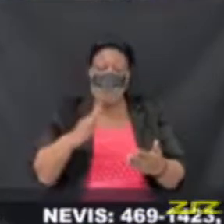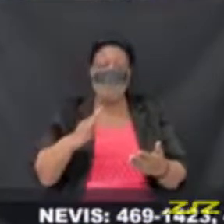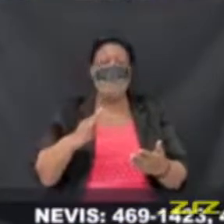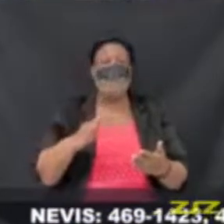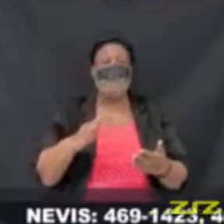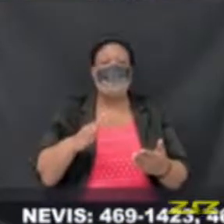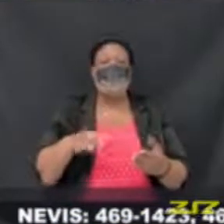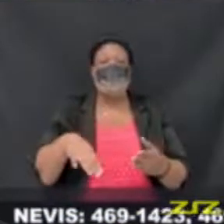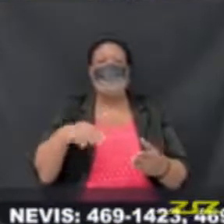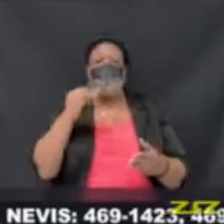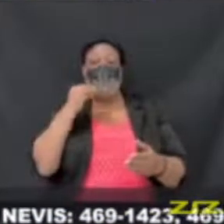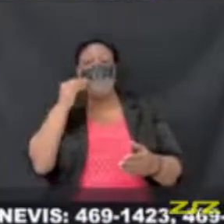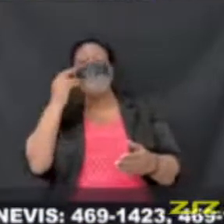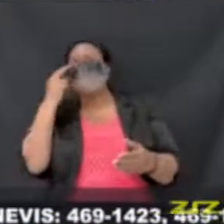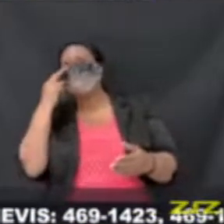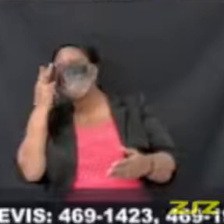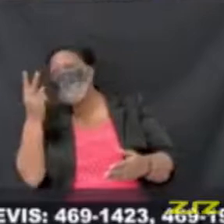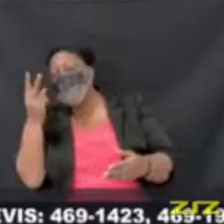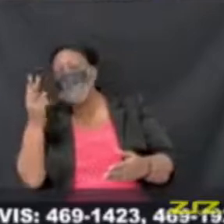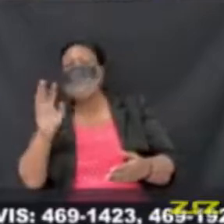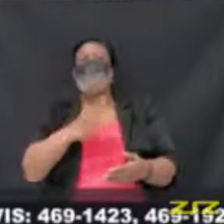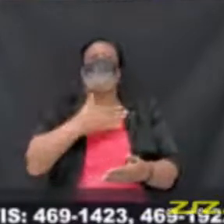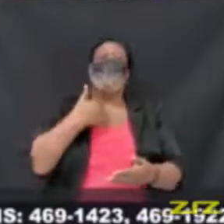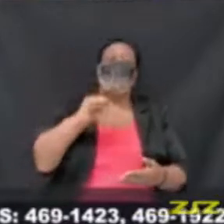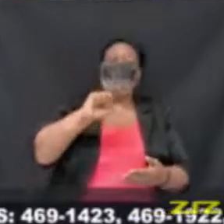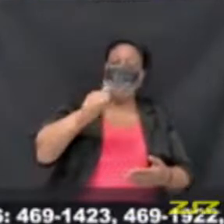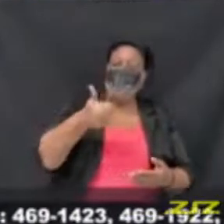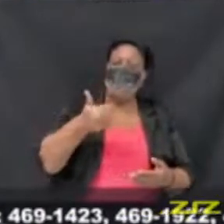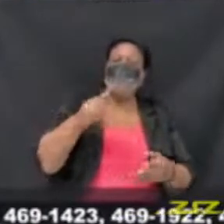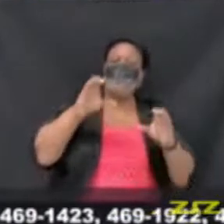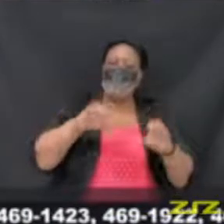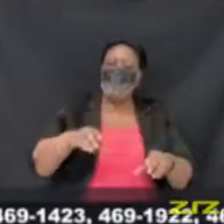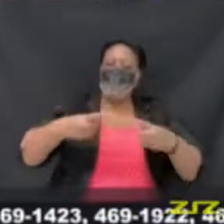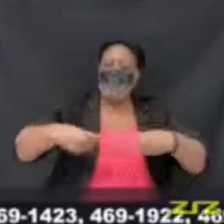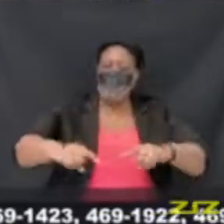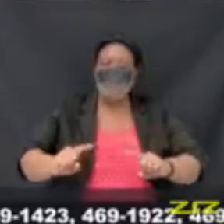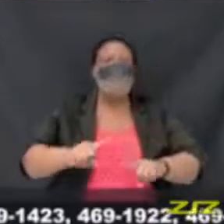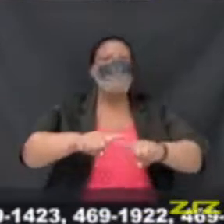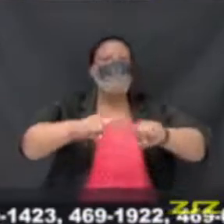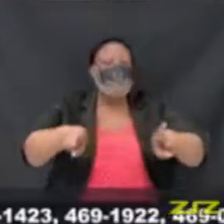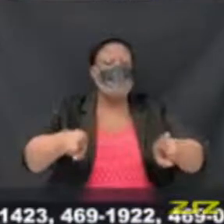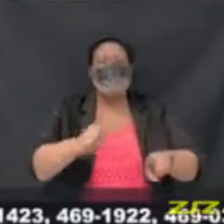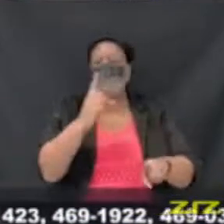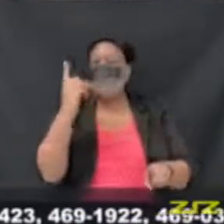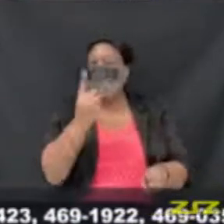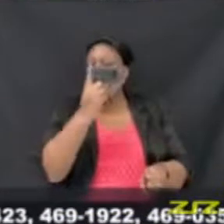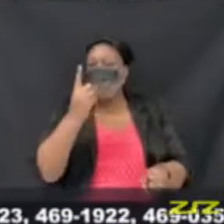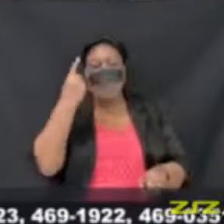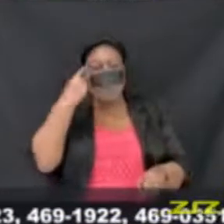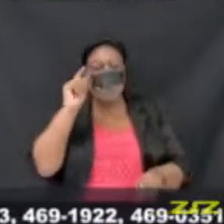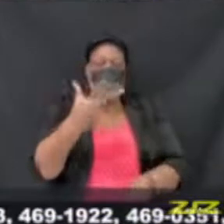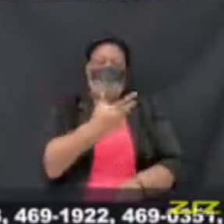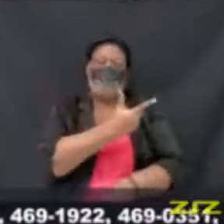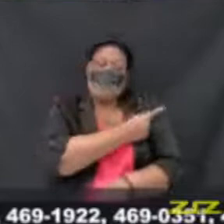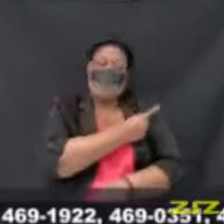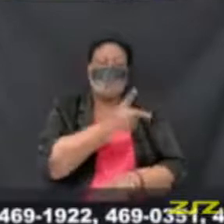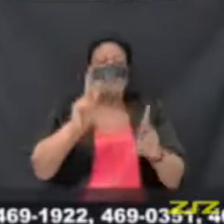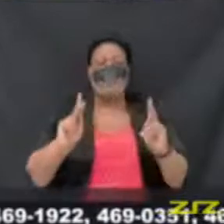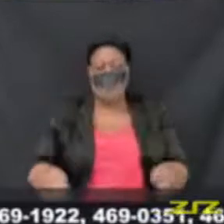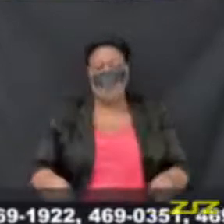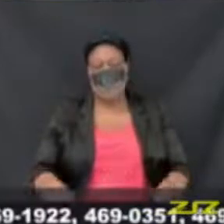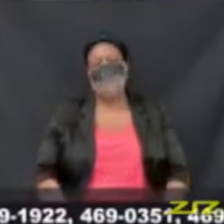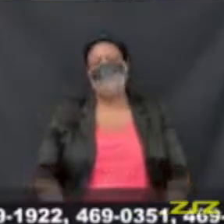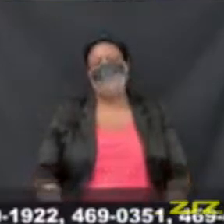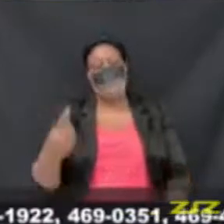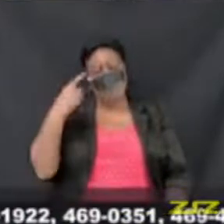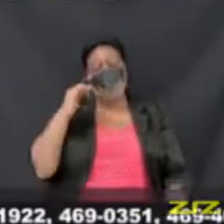in-person events. And I think you'd have heard that for the in-person events, they would mainly be for vaccinated persons